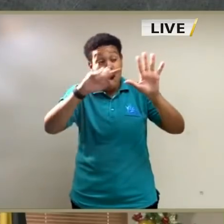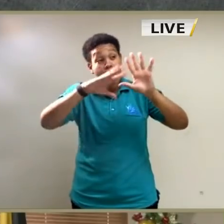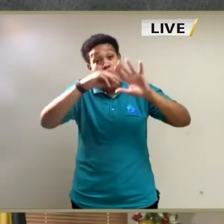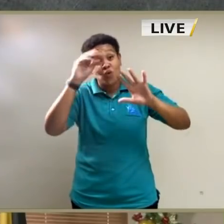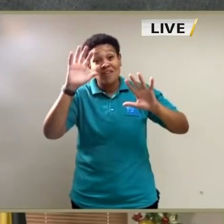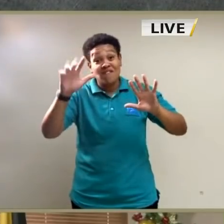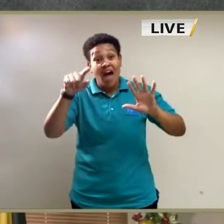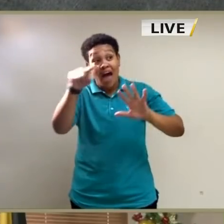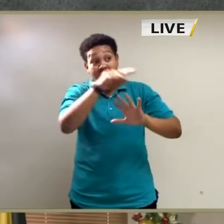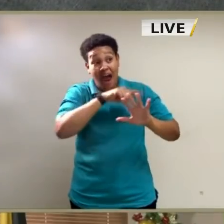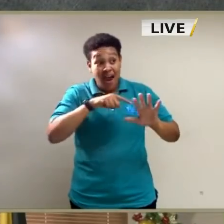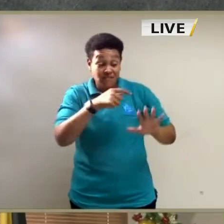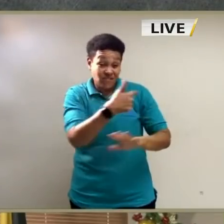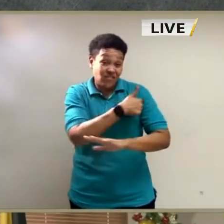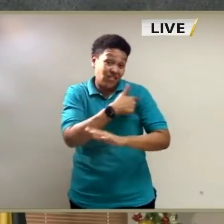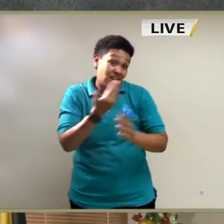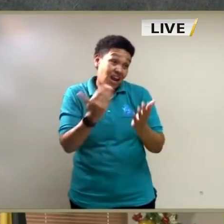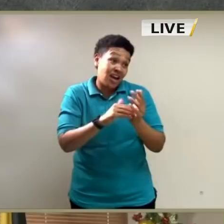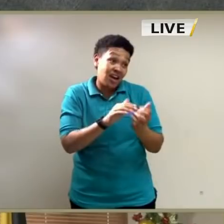it the same 1 in 5?